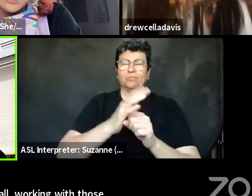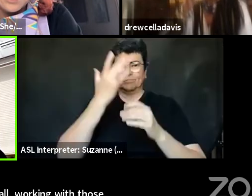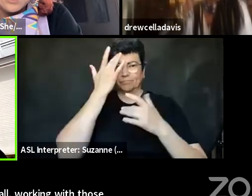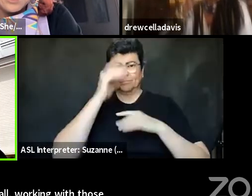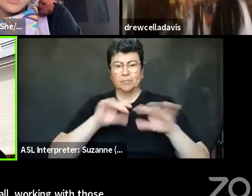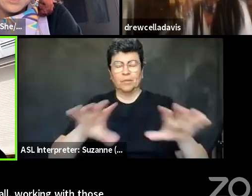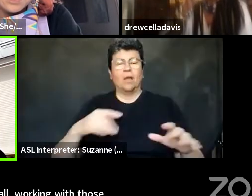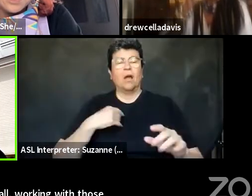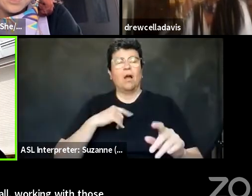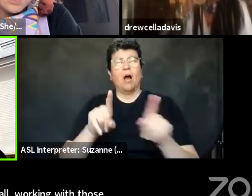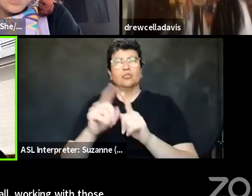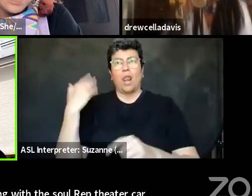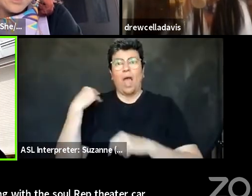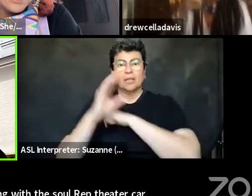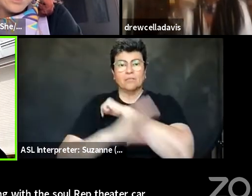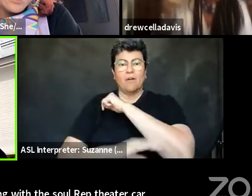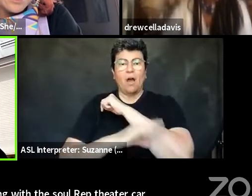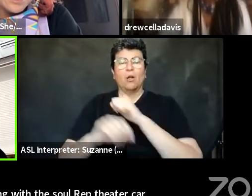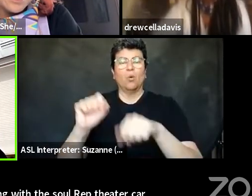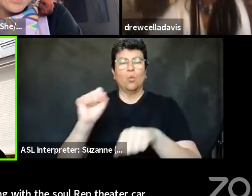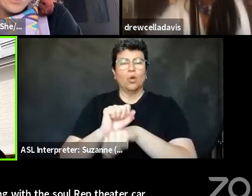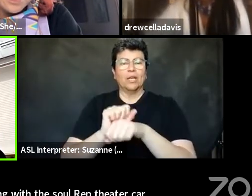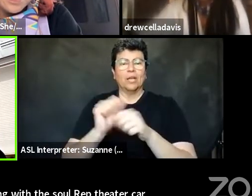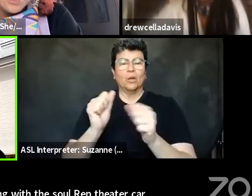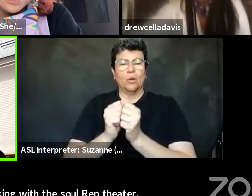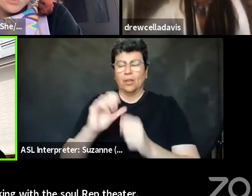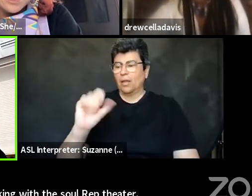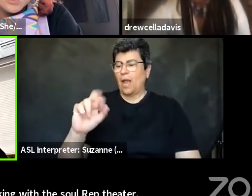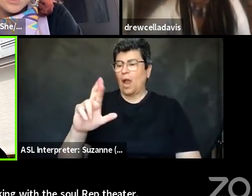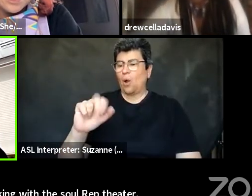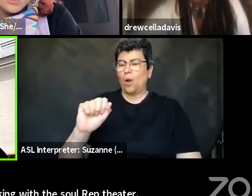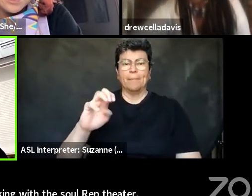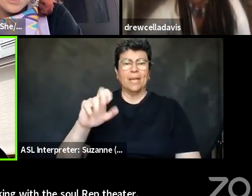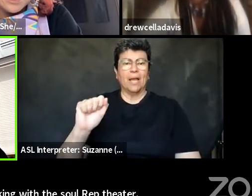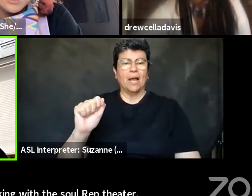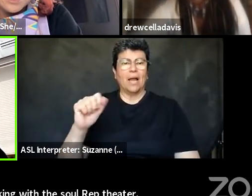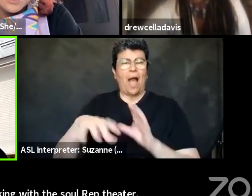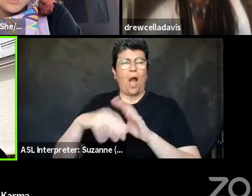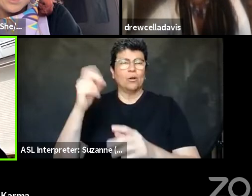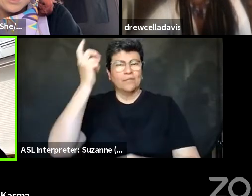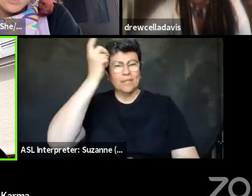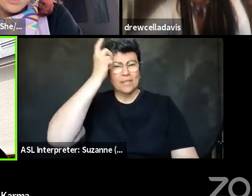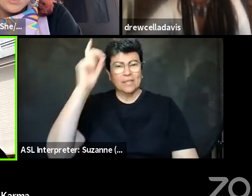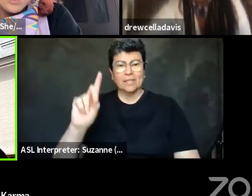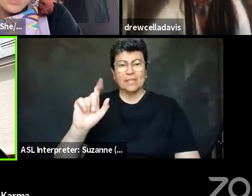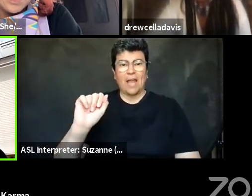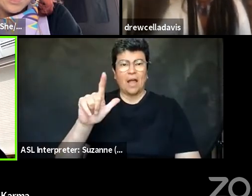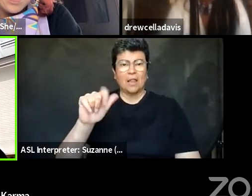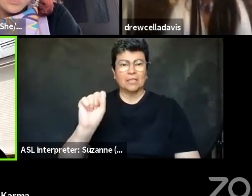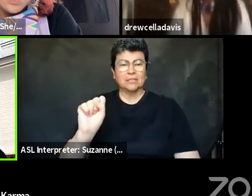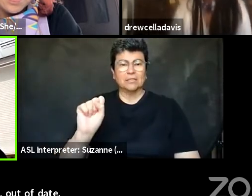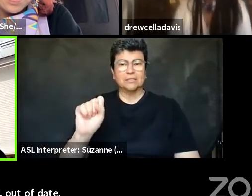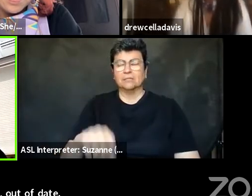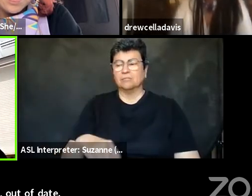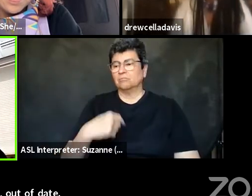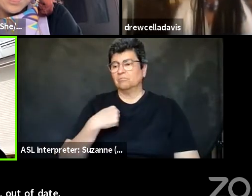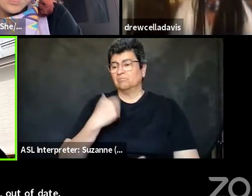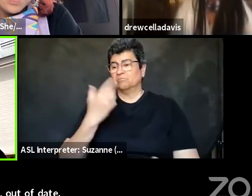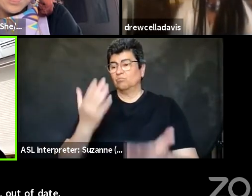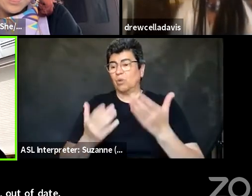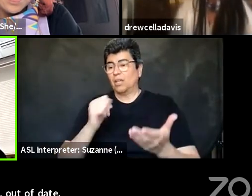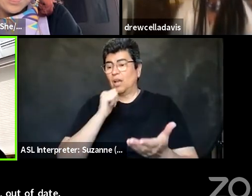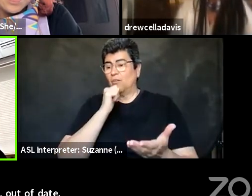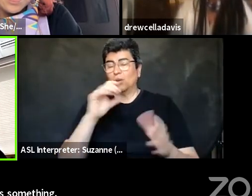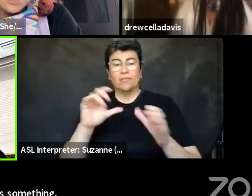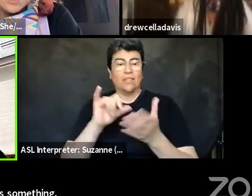Theater in Caramia out of Dallas. That's something I probably wouldn't have done if